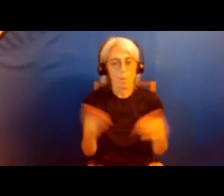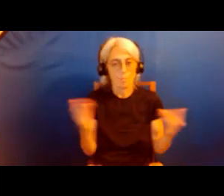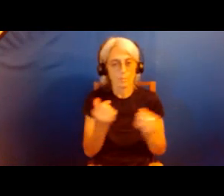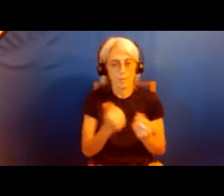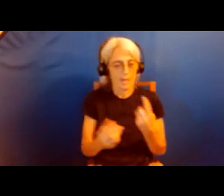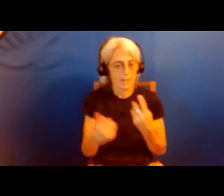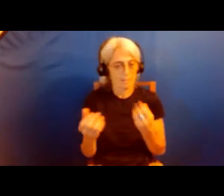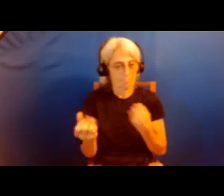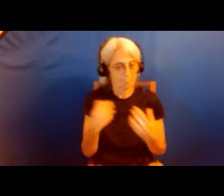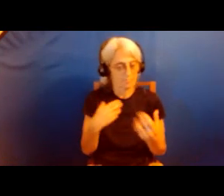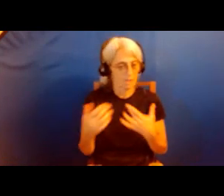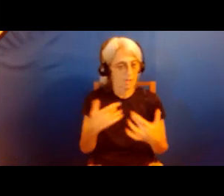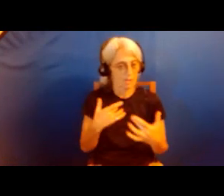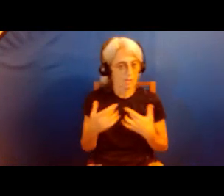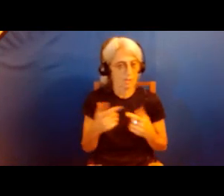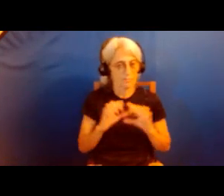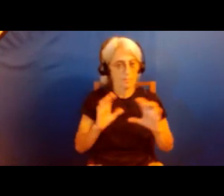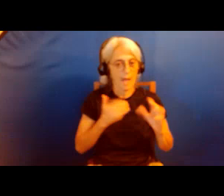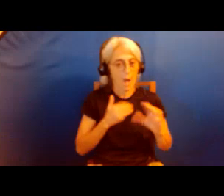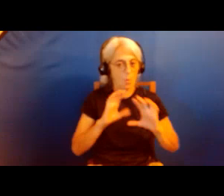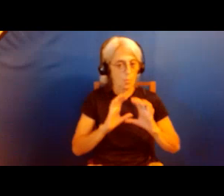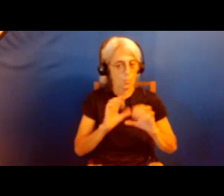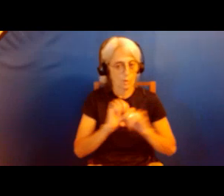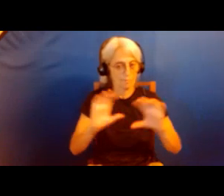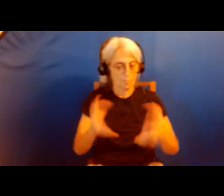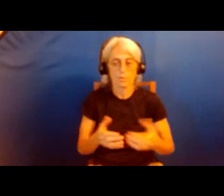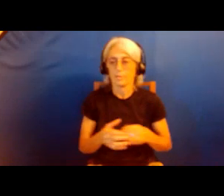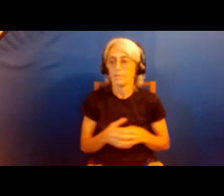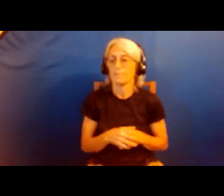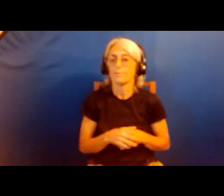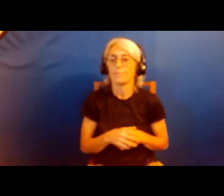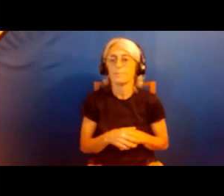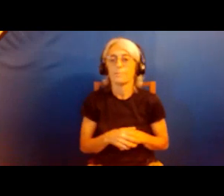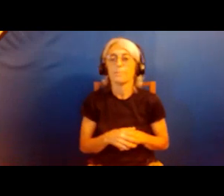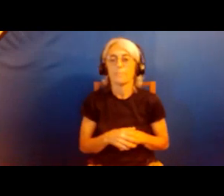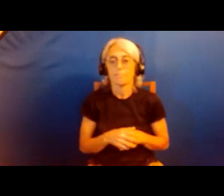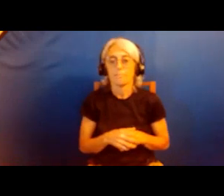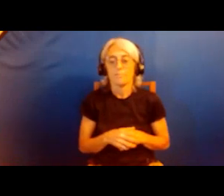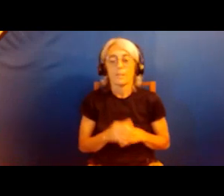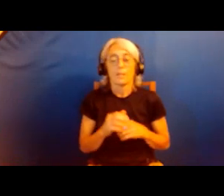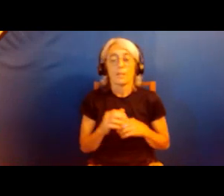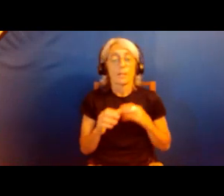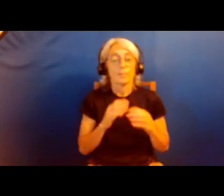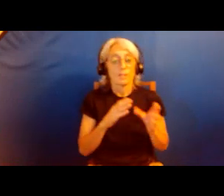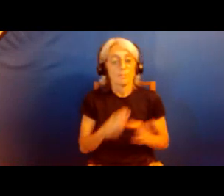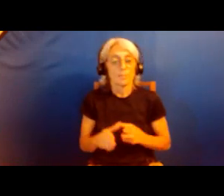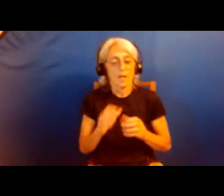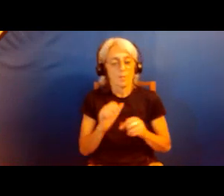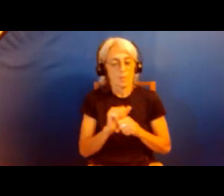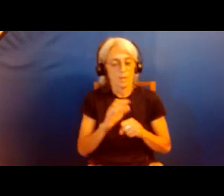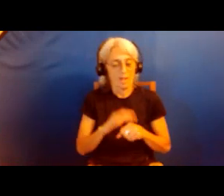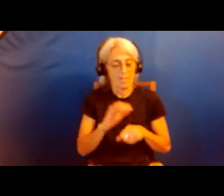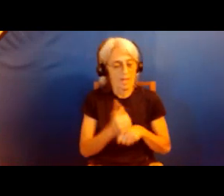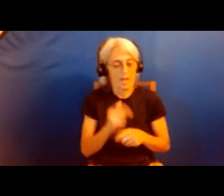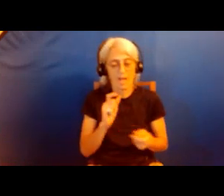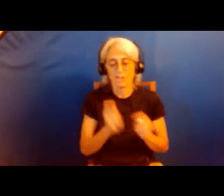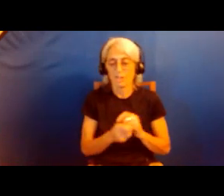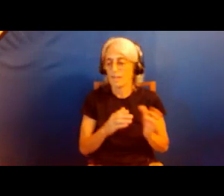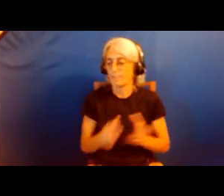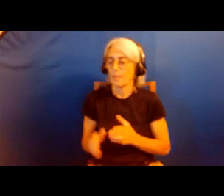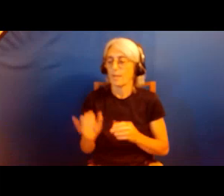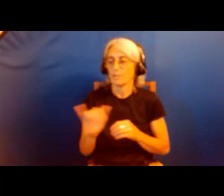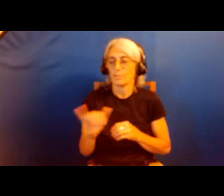workforce has. And lastly, we're working on a strong communications plan and a change management component that is necessary for a